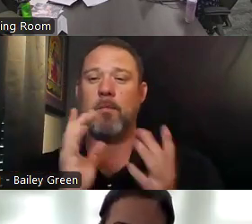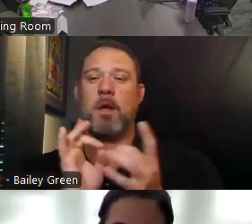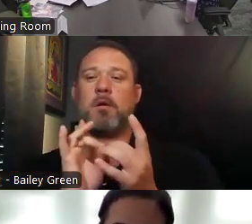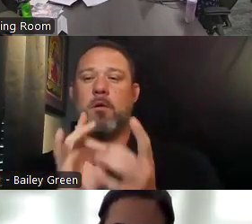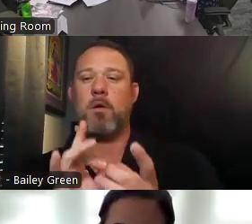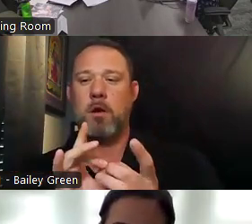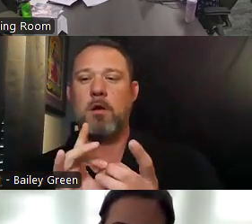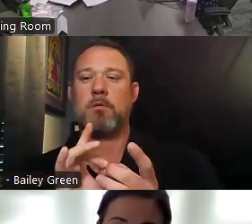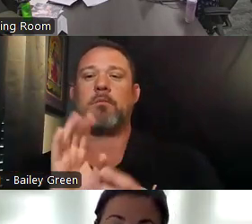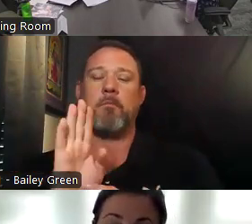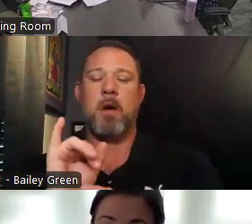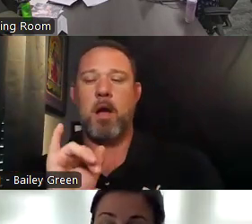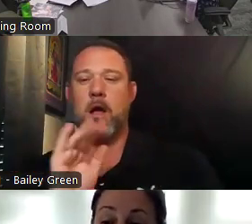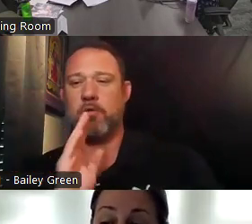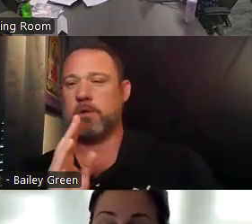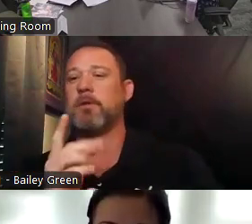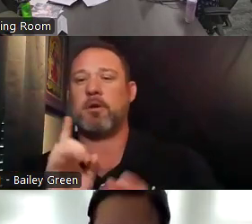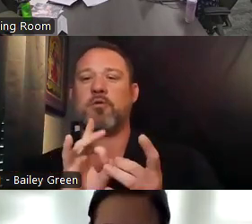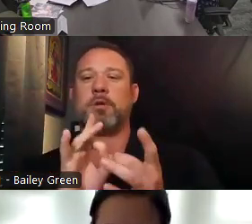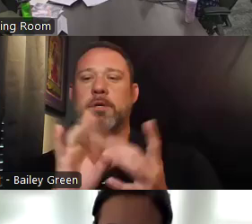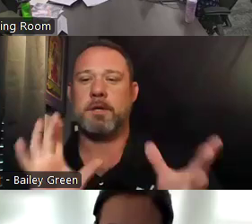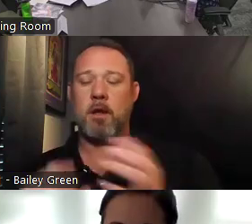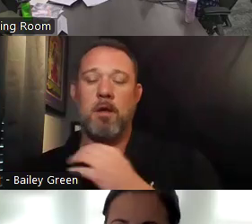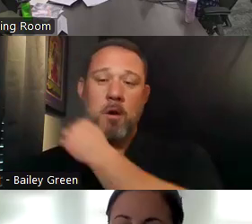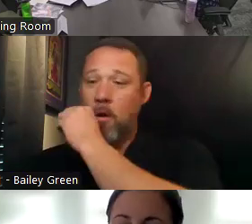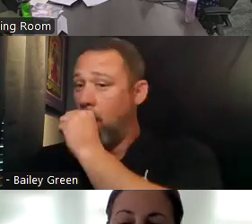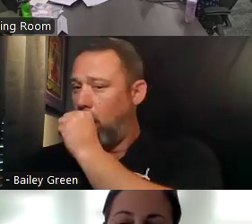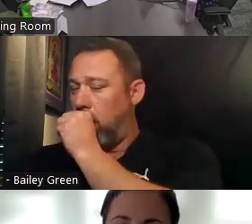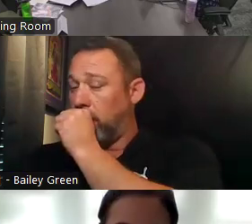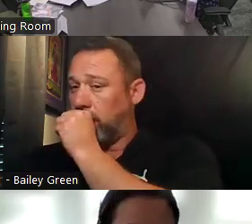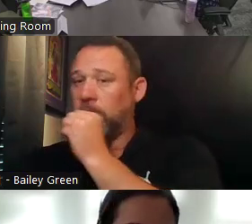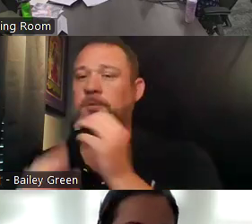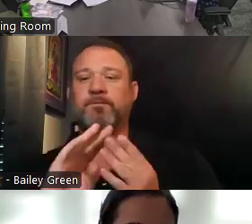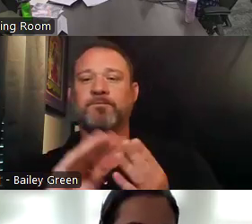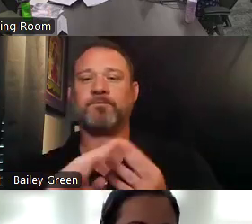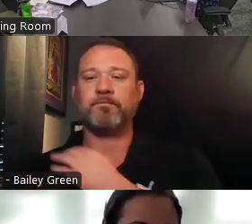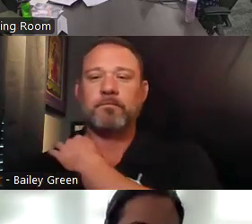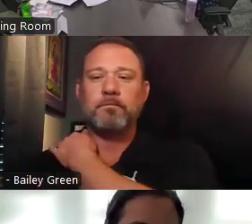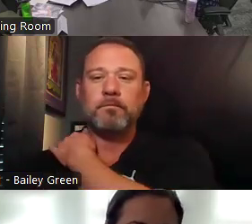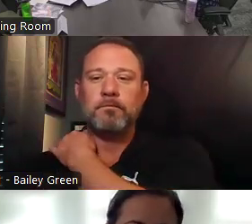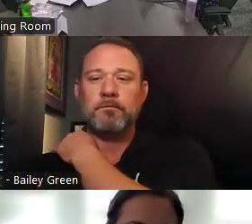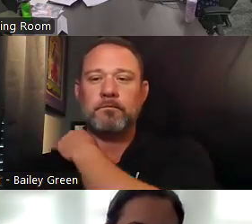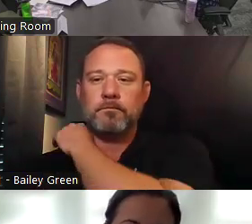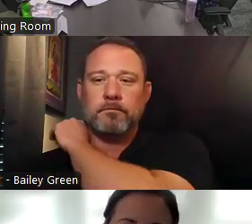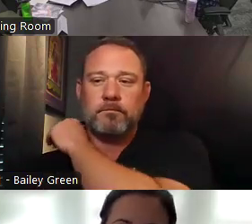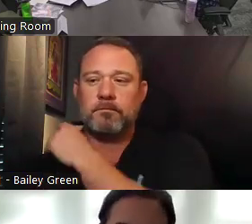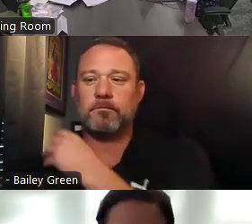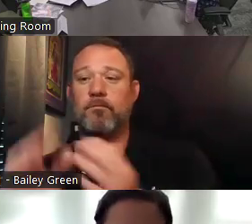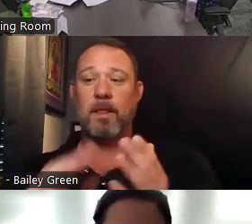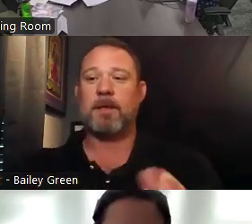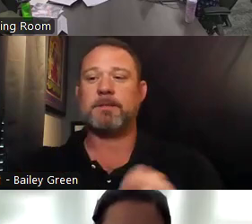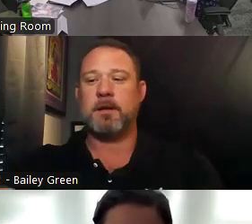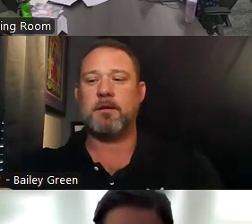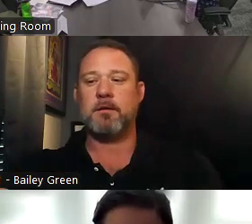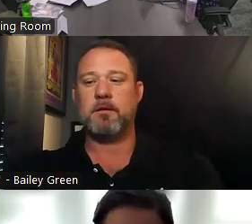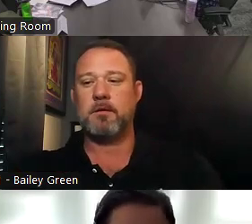this bi-directional, and that you then disengage. You're less cognitively stimulated, you're less activated